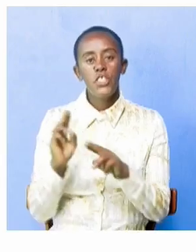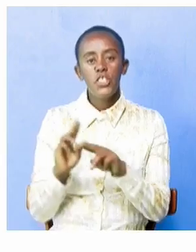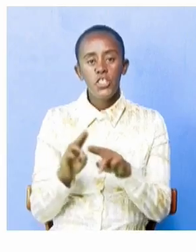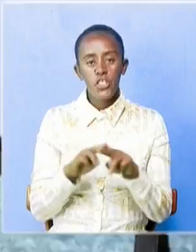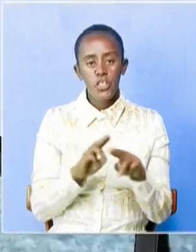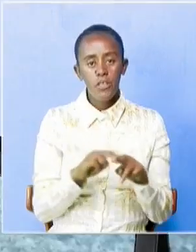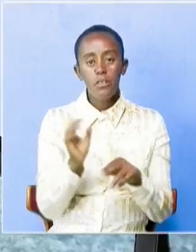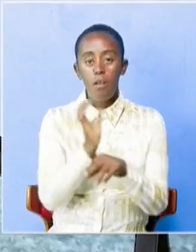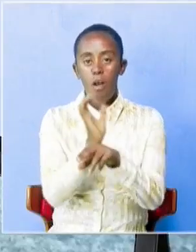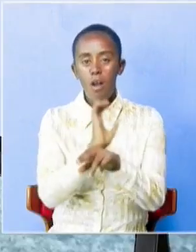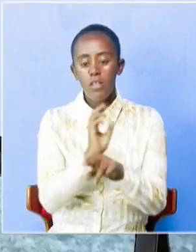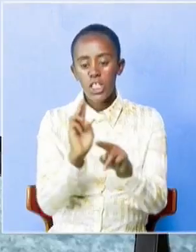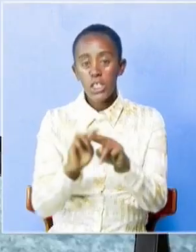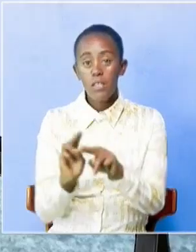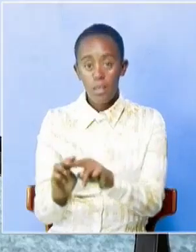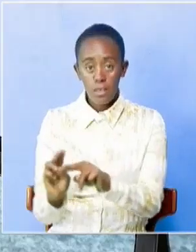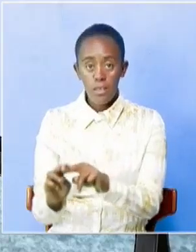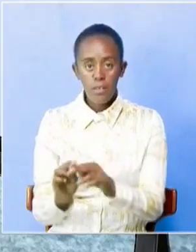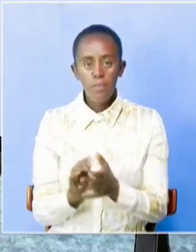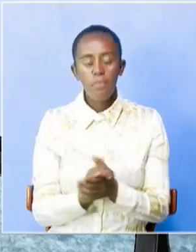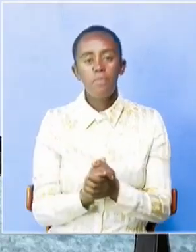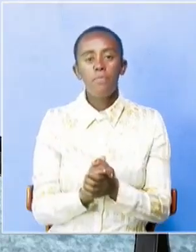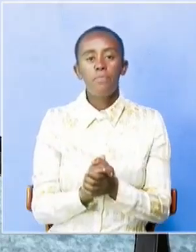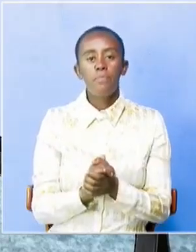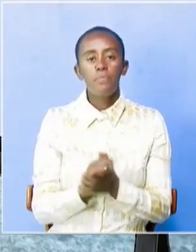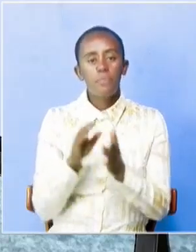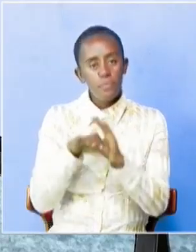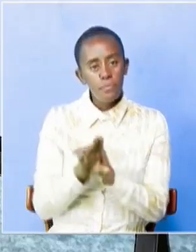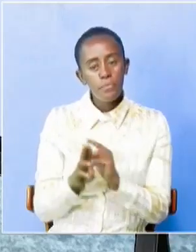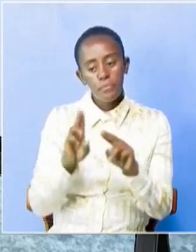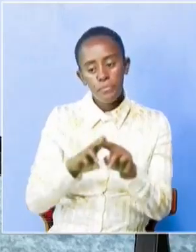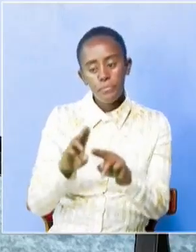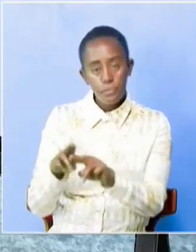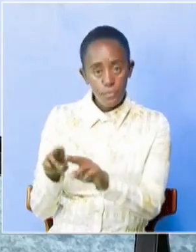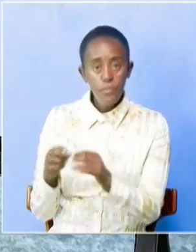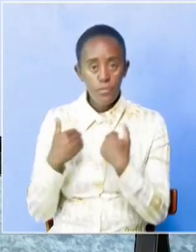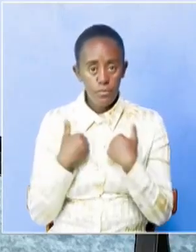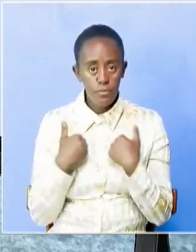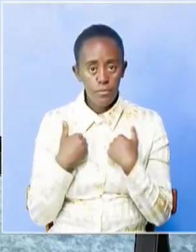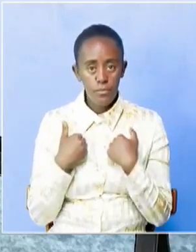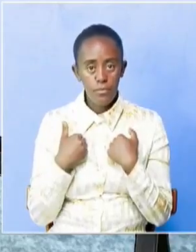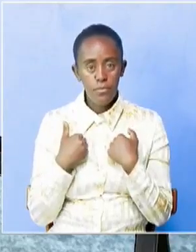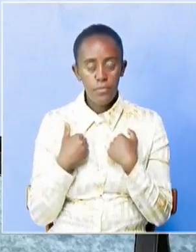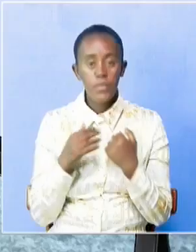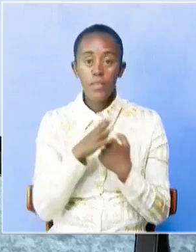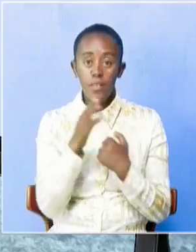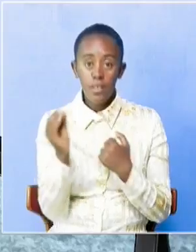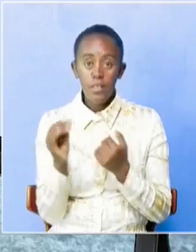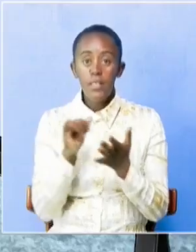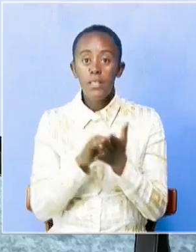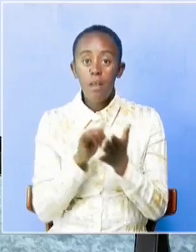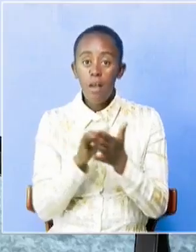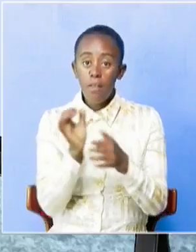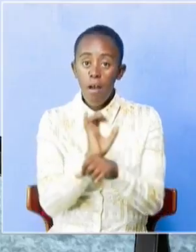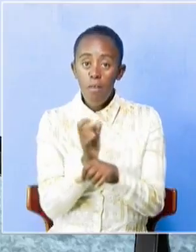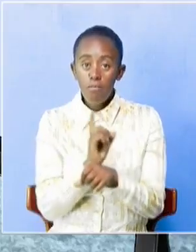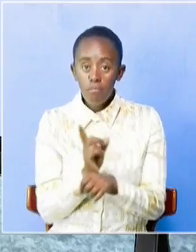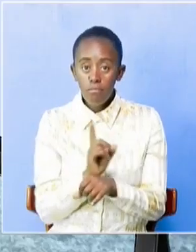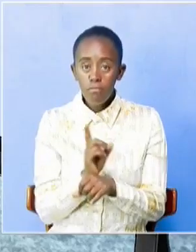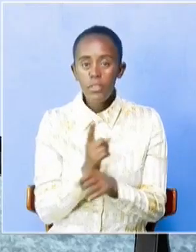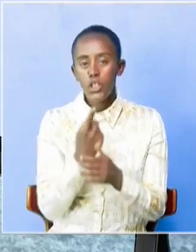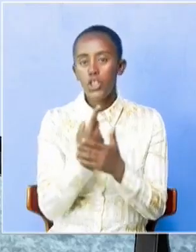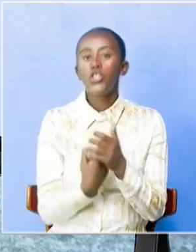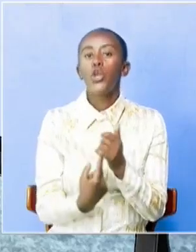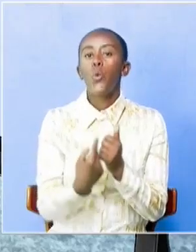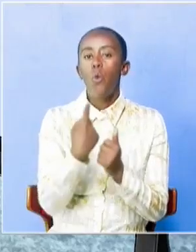The car's seat. So in a car, you have a seat. And that car is